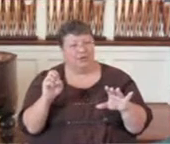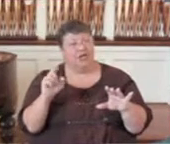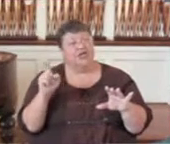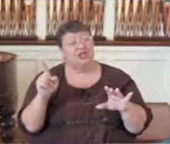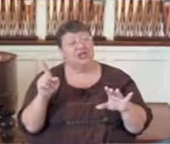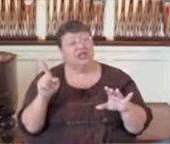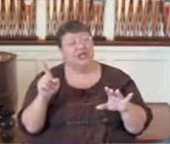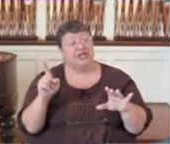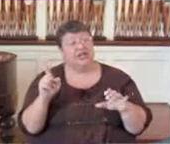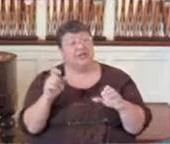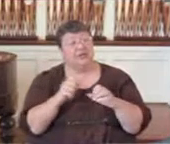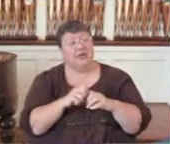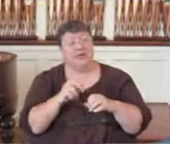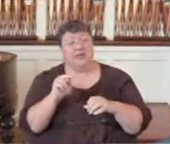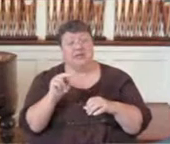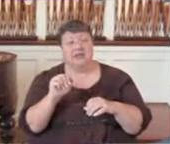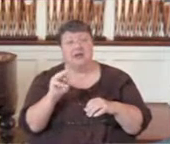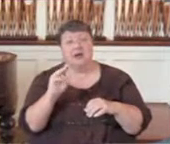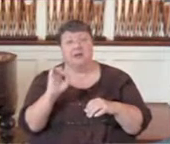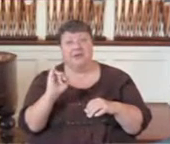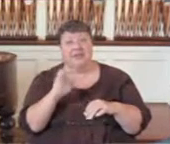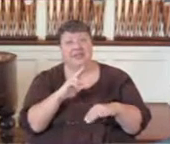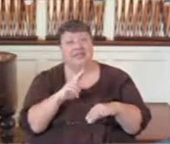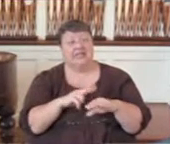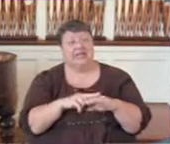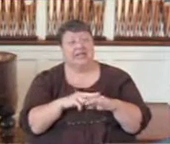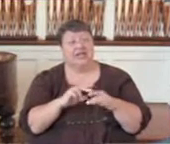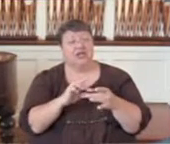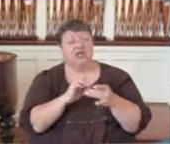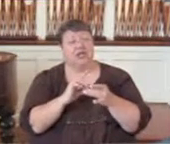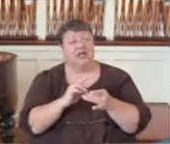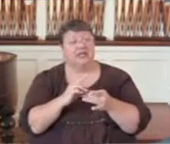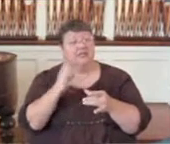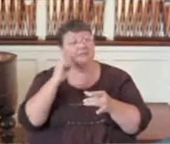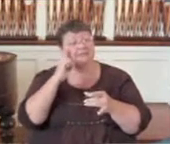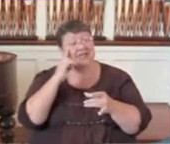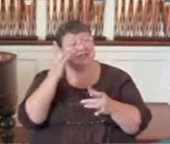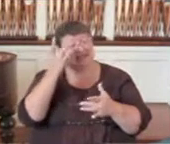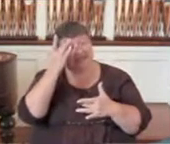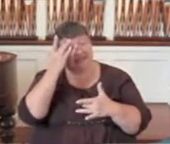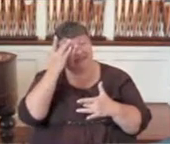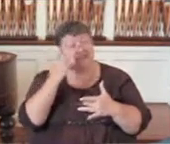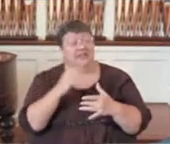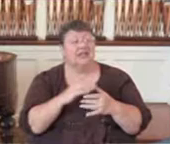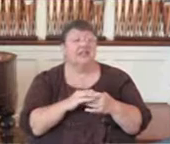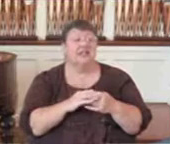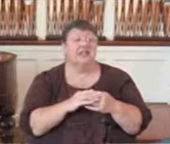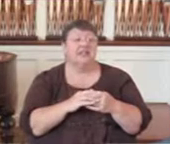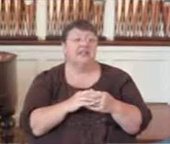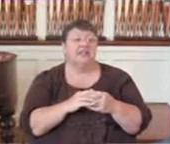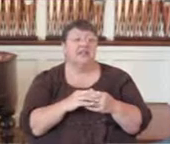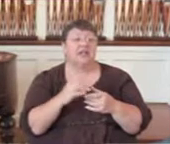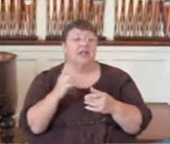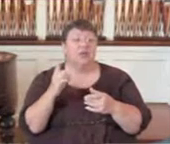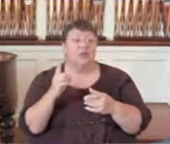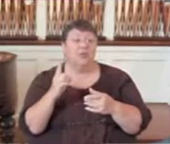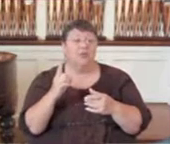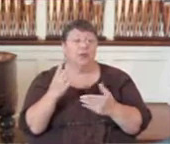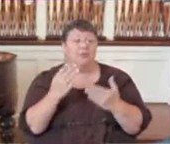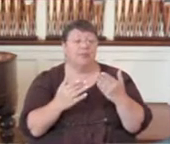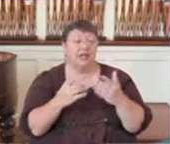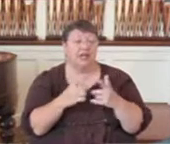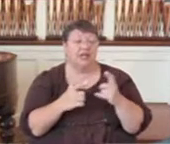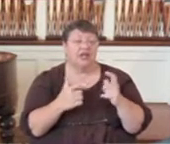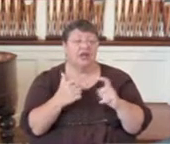she's with NAMI, and NAMI is the National Alliance of Mental Illness, and it's one of probably